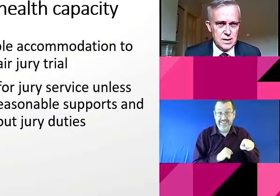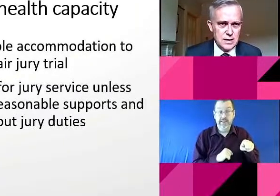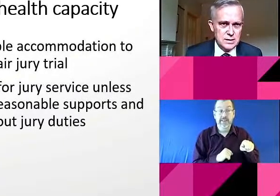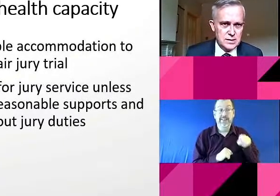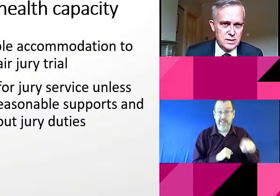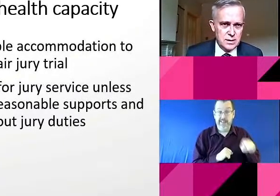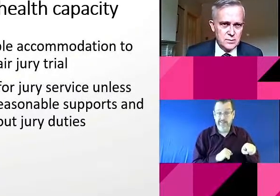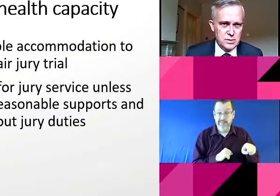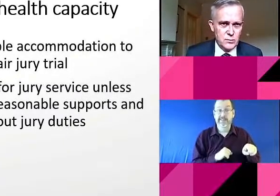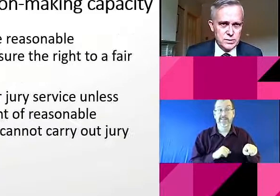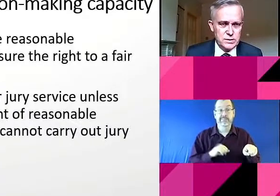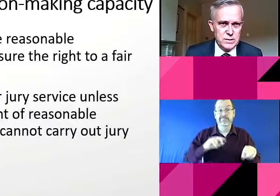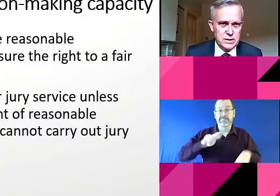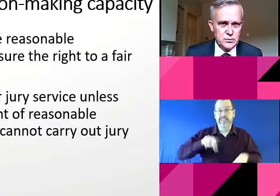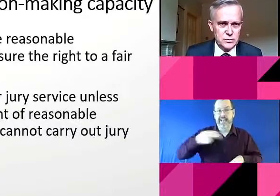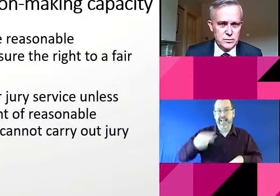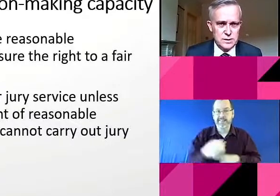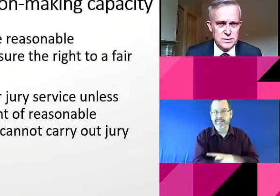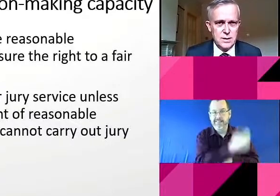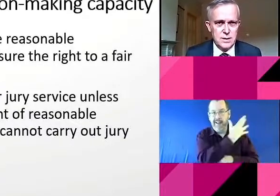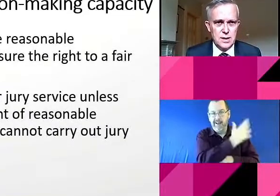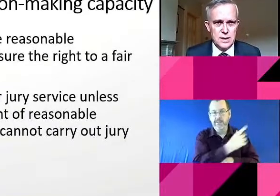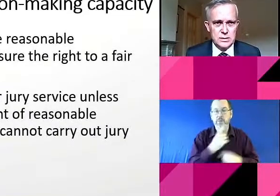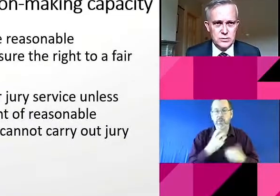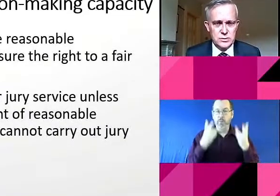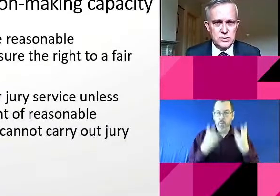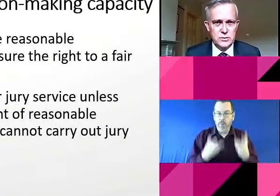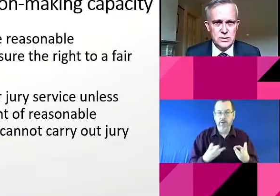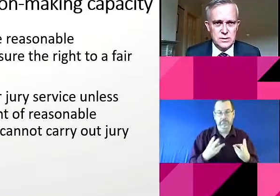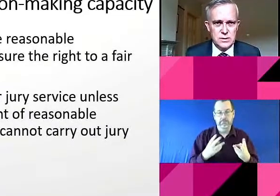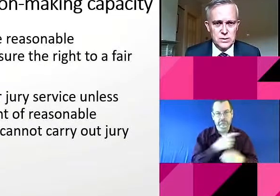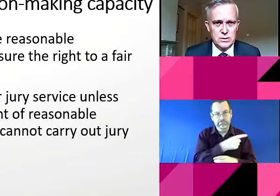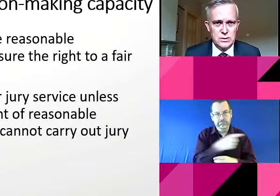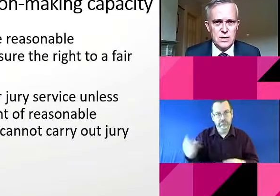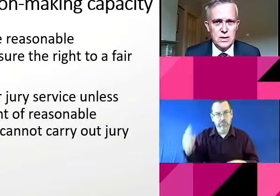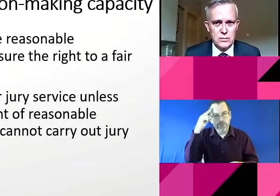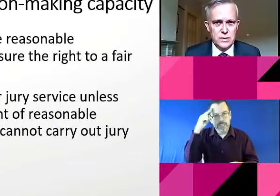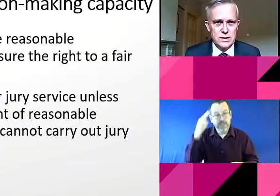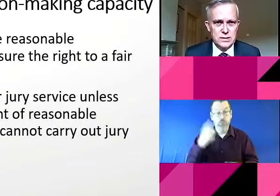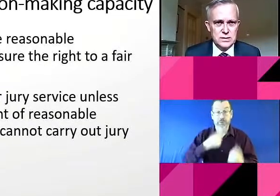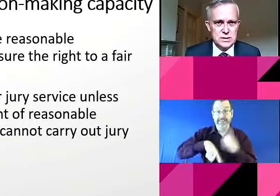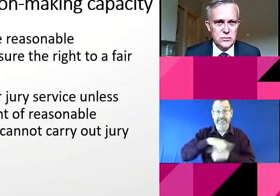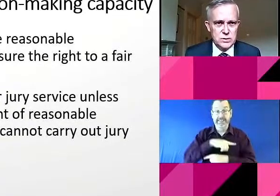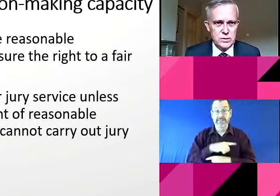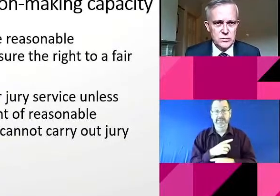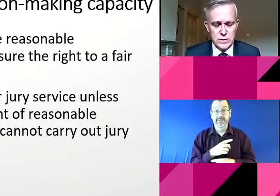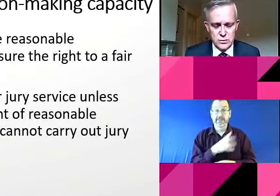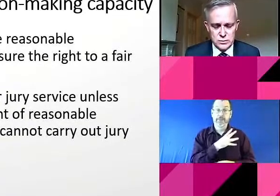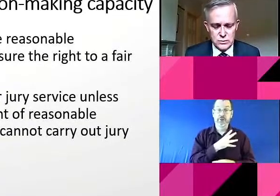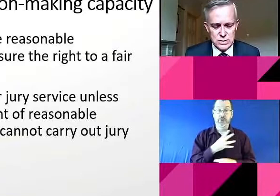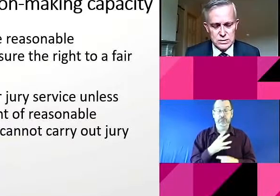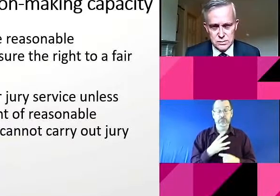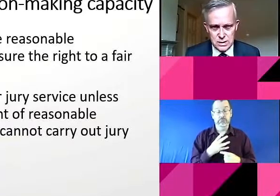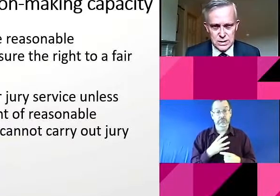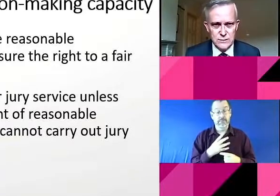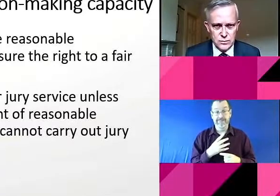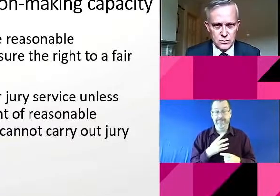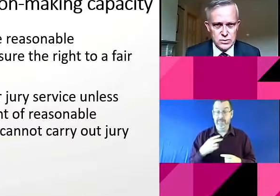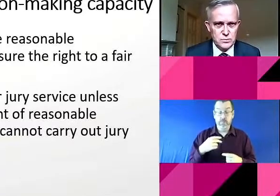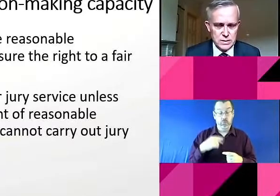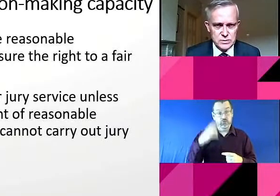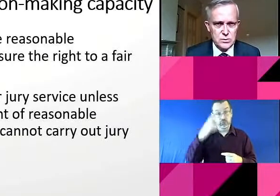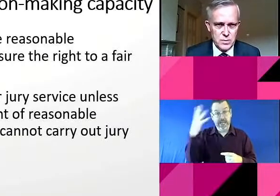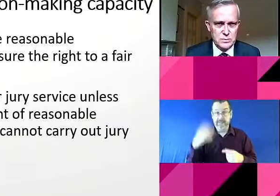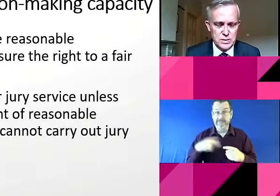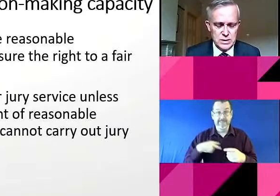next slide, but I wanted to make sure that it's understood that the Commission really distinguished between those two issues, even